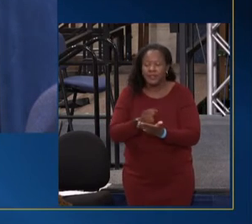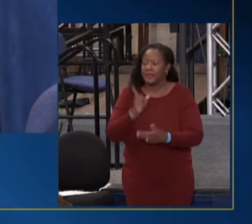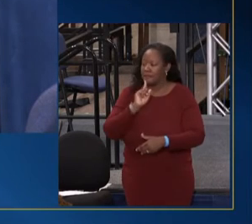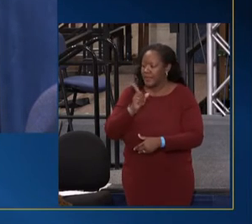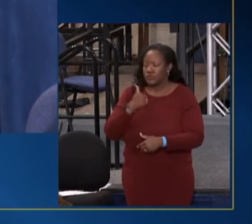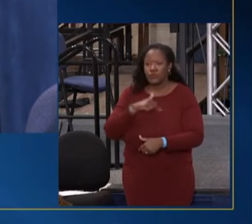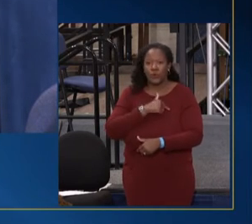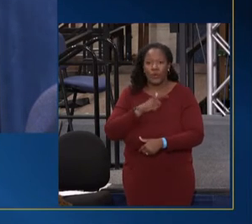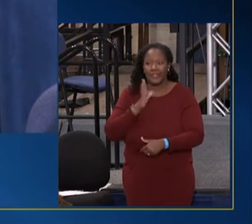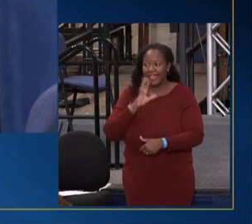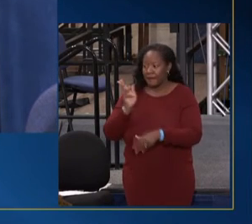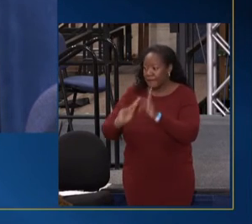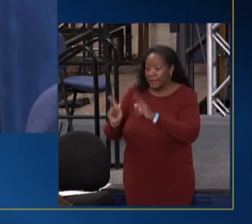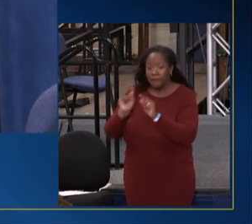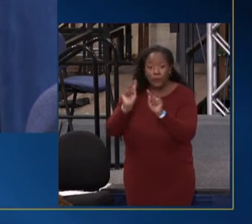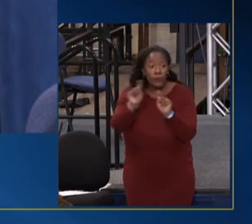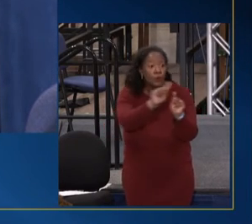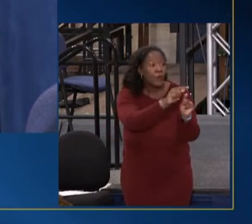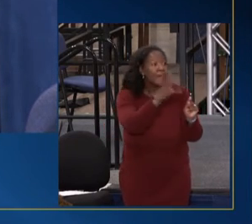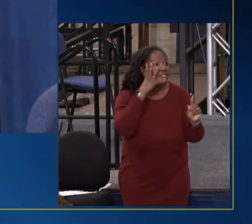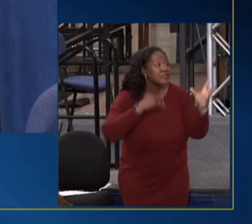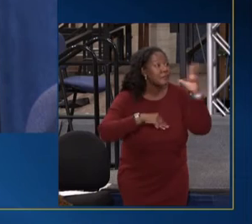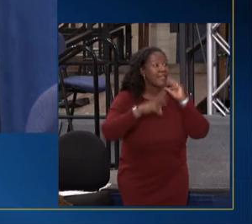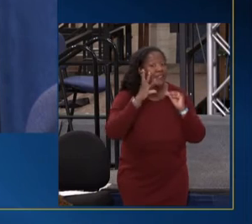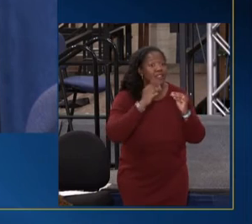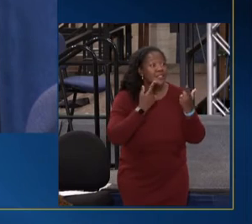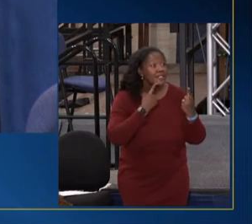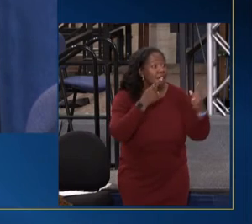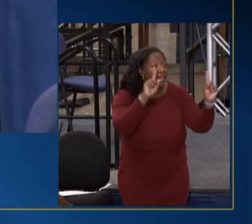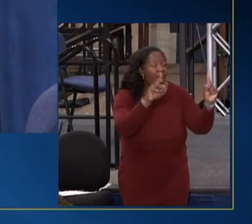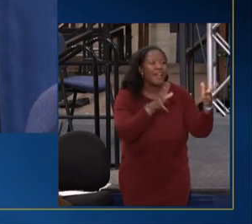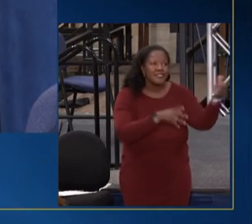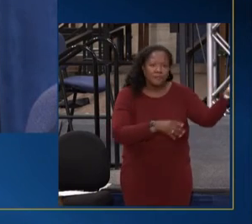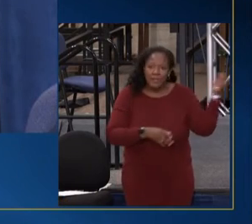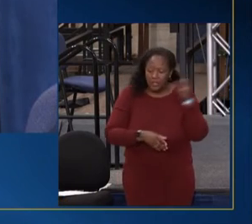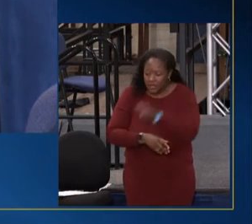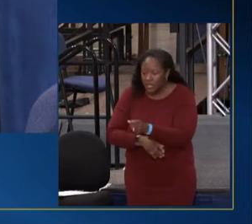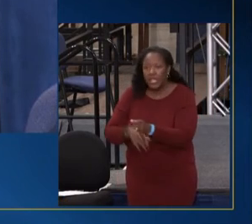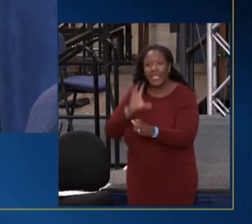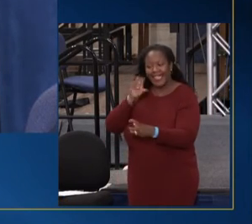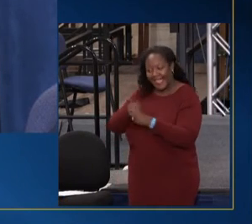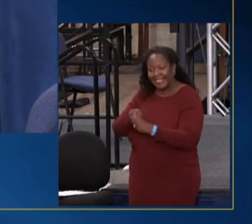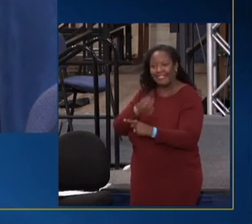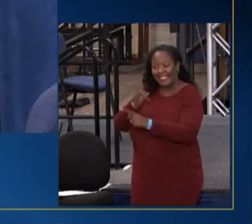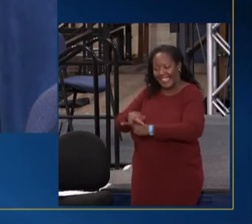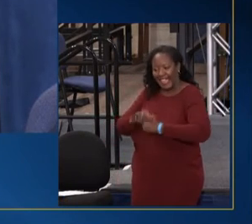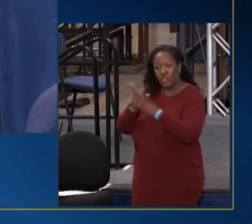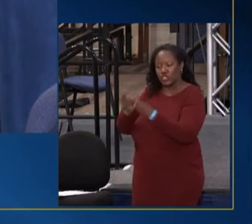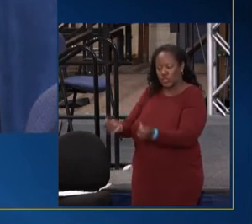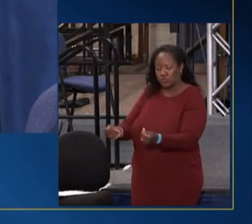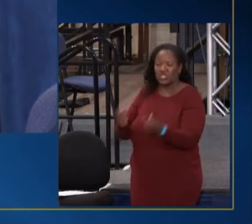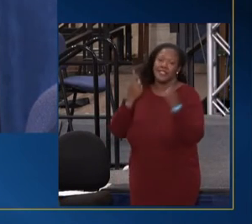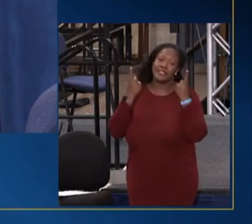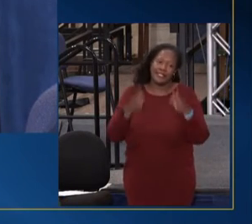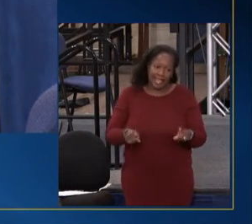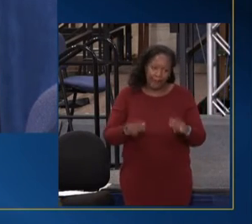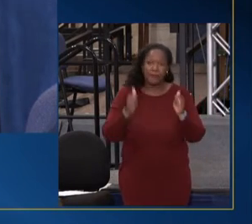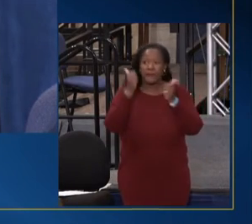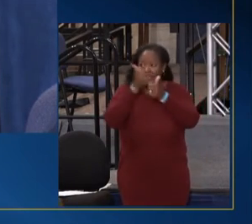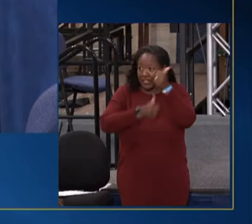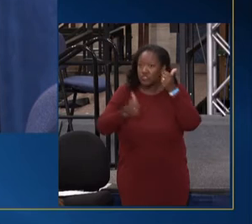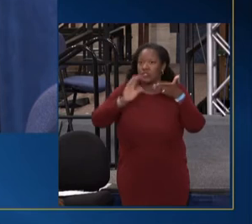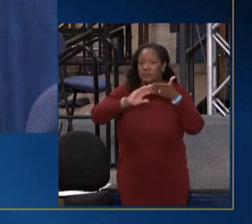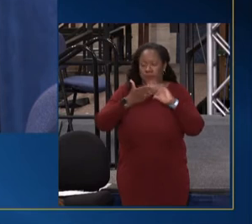building up people with lived experience to be part of the care solution. This is happening in community after community, partly with